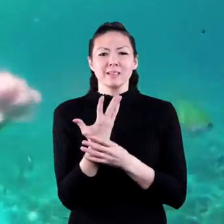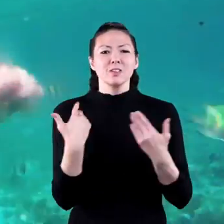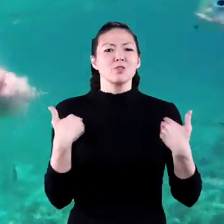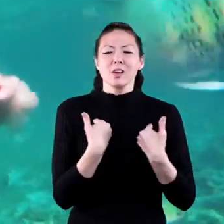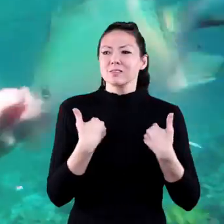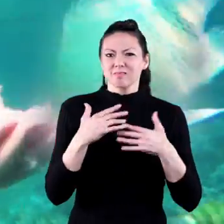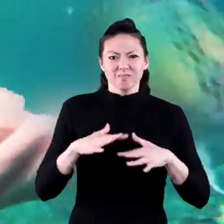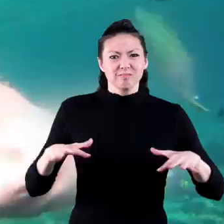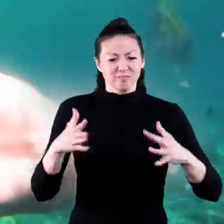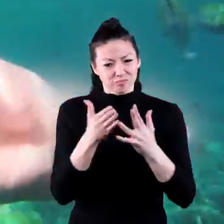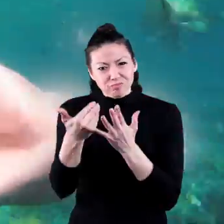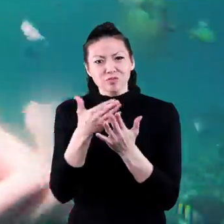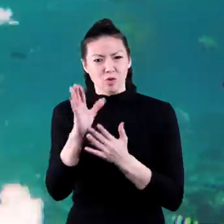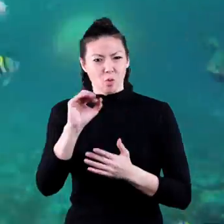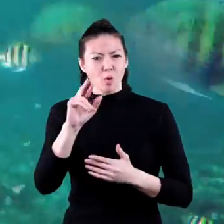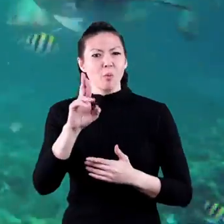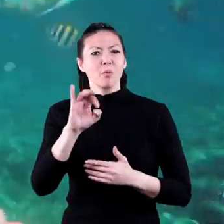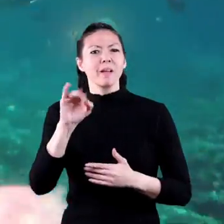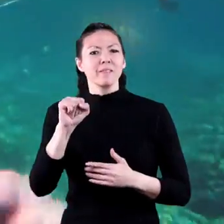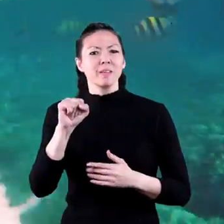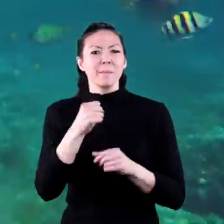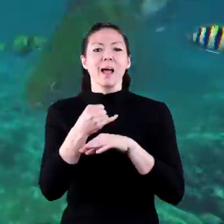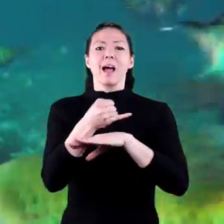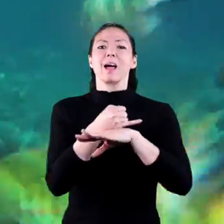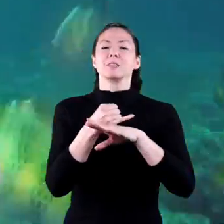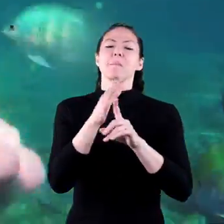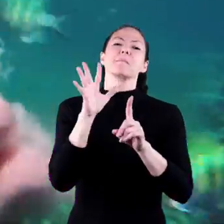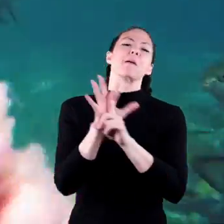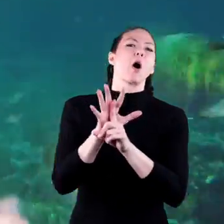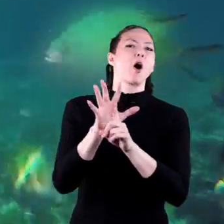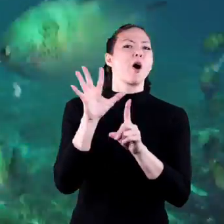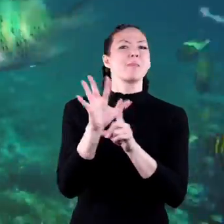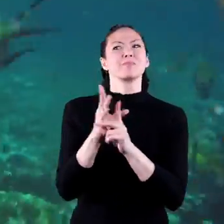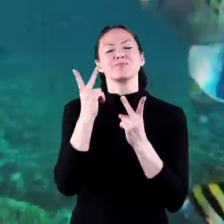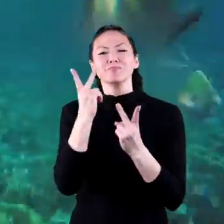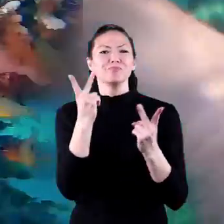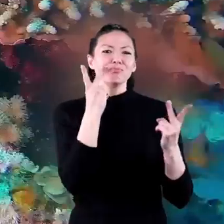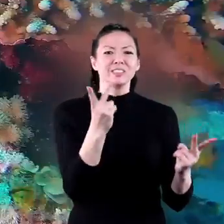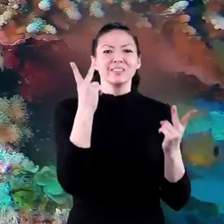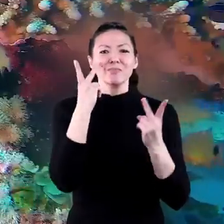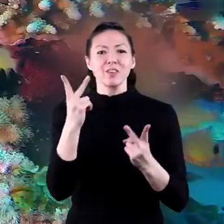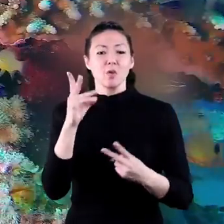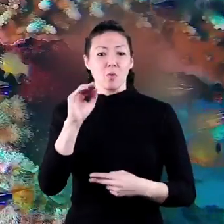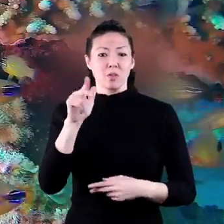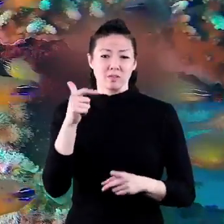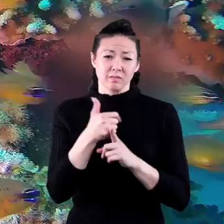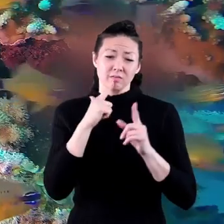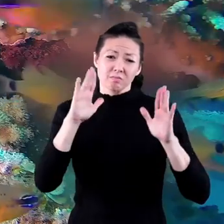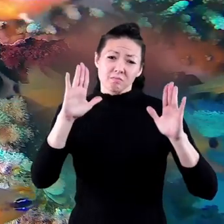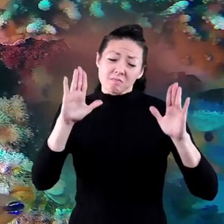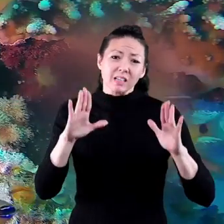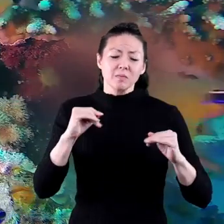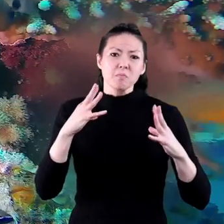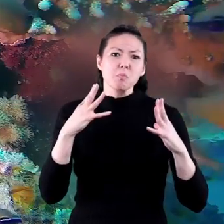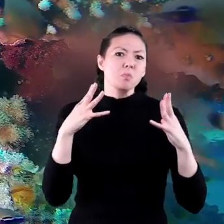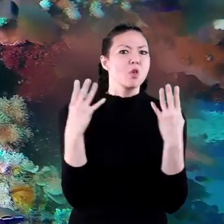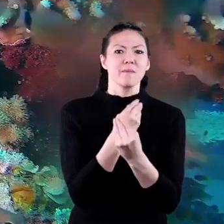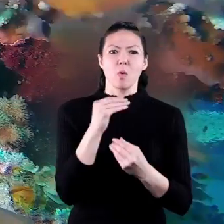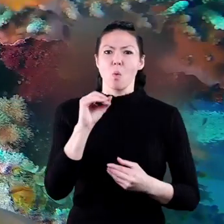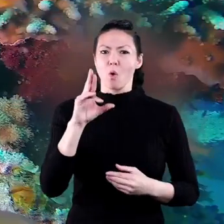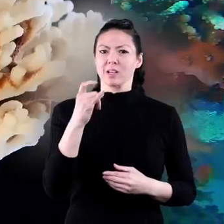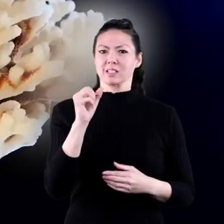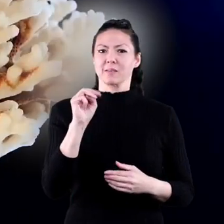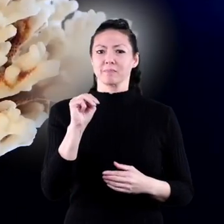creatures in coral reefs make these islands popular places to visit. Coral are amazing and beautiful